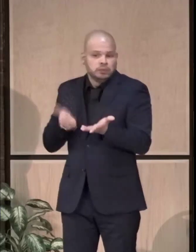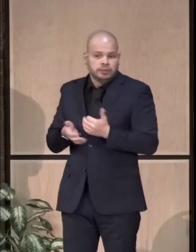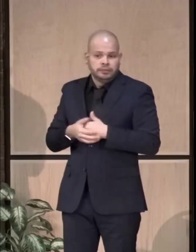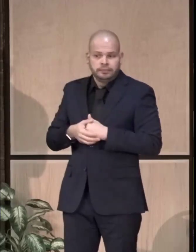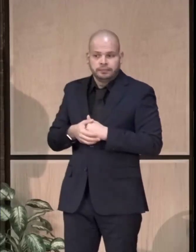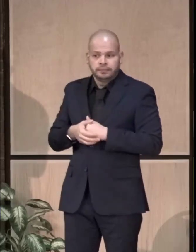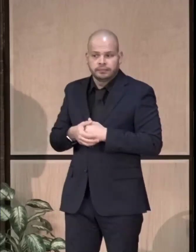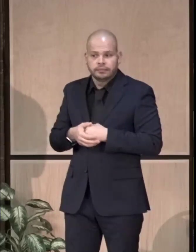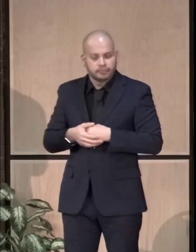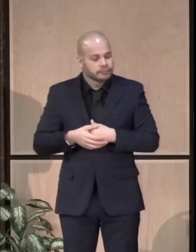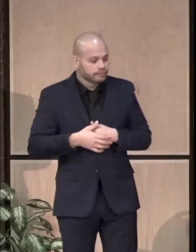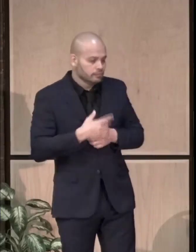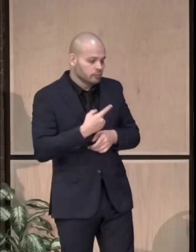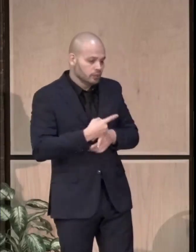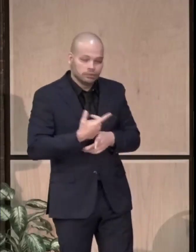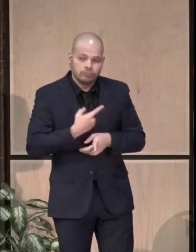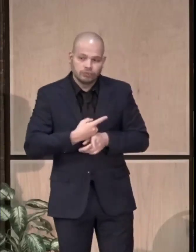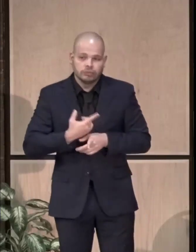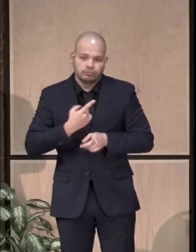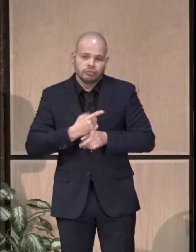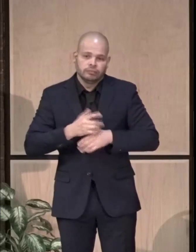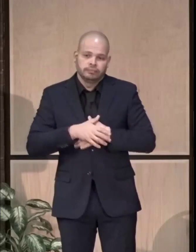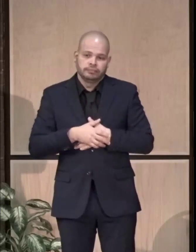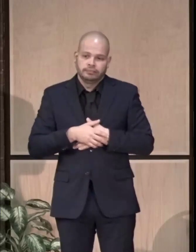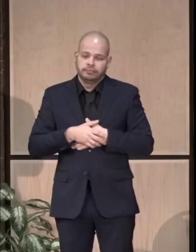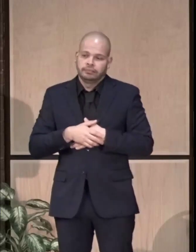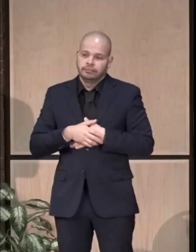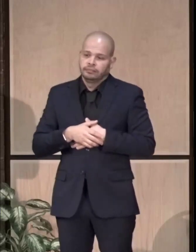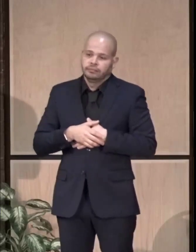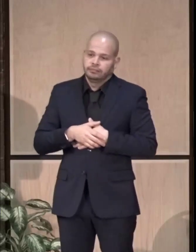Yep, that's what it says. Okay.